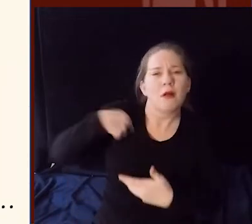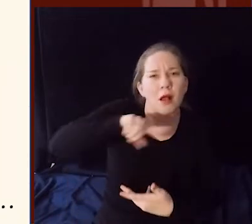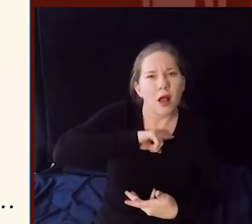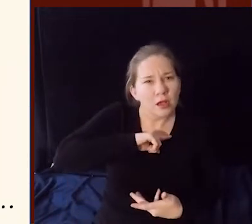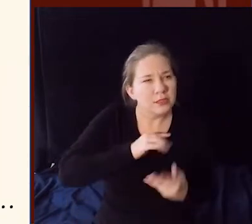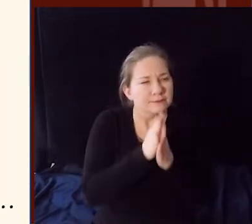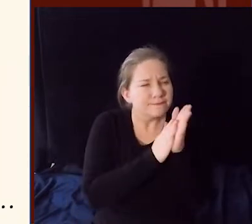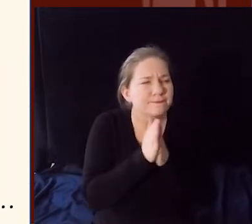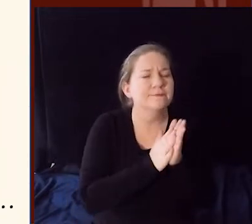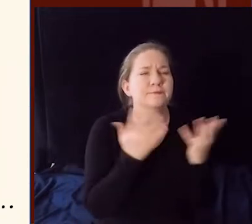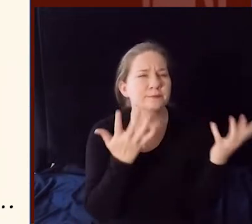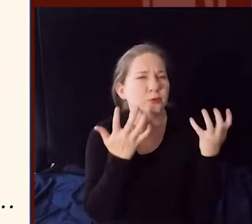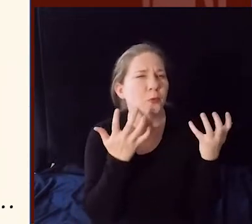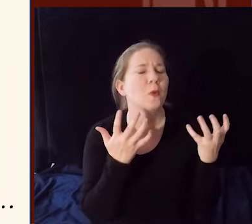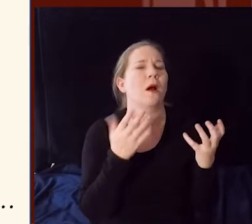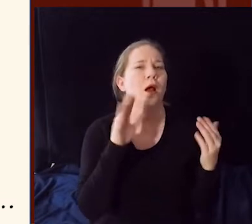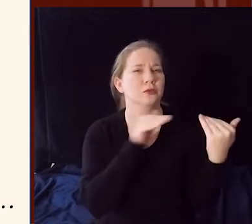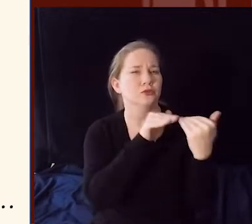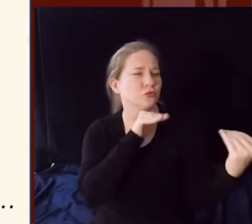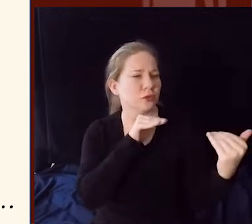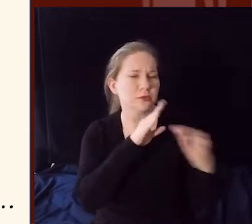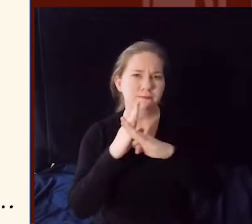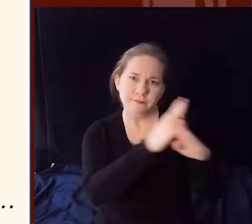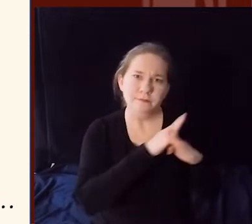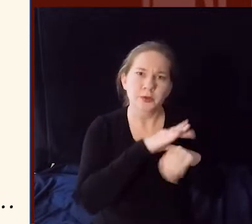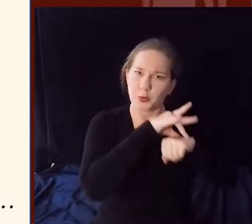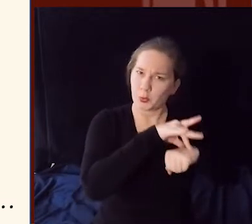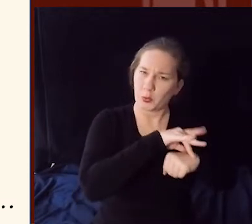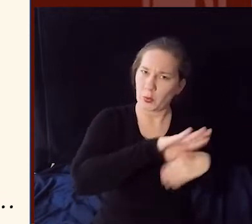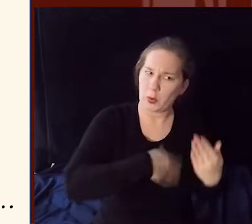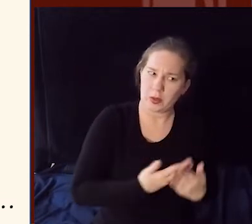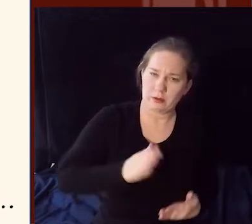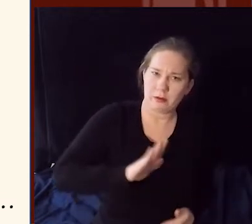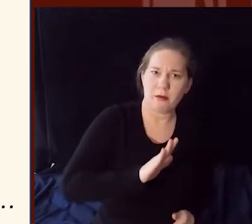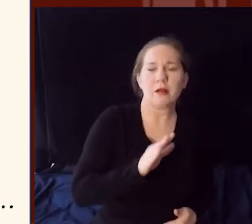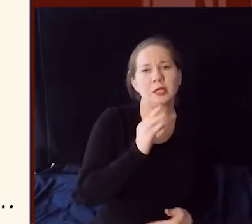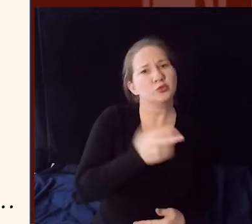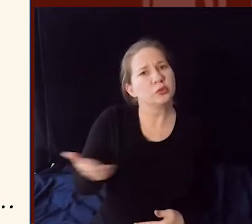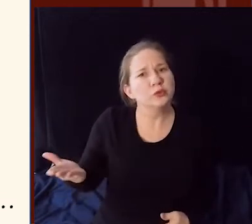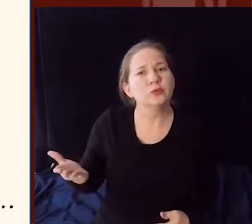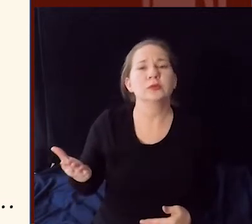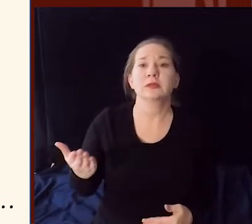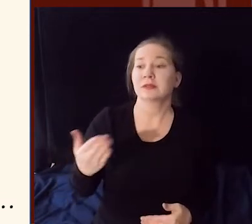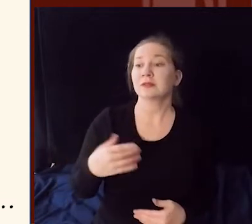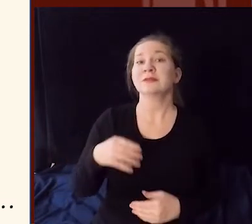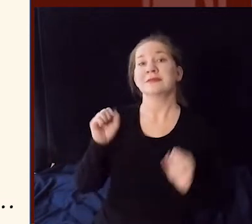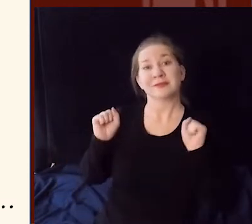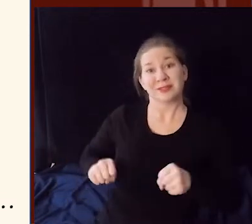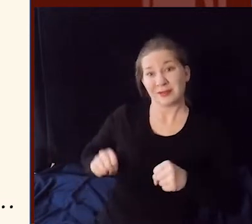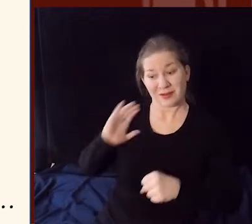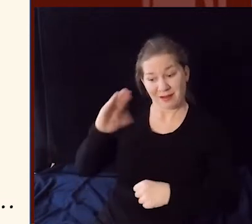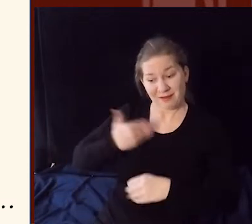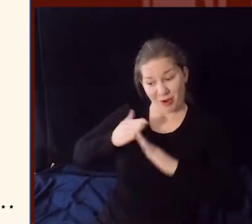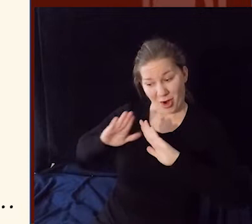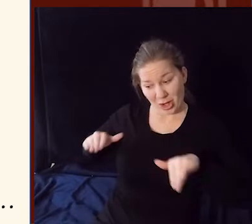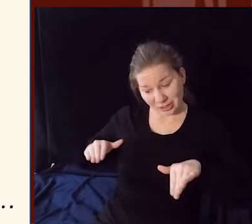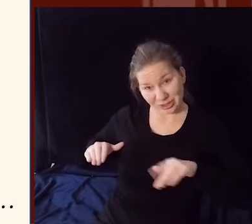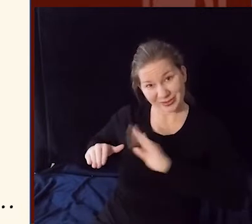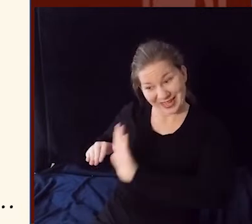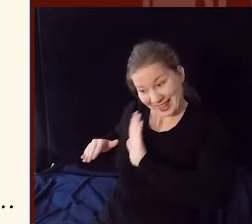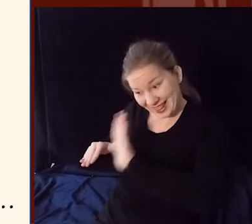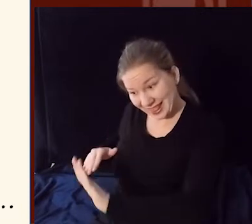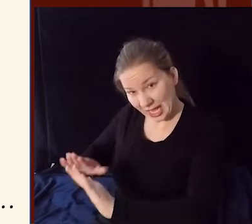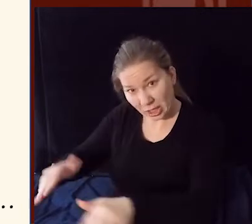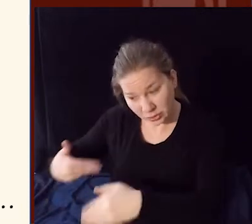the earth and all its resources, that we may leave to our children's children the legacy of beauty and abundance that you have given